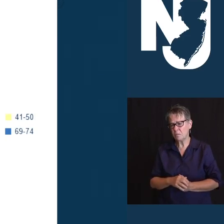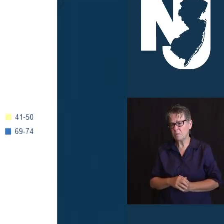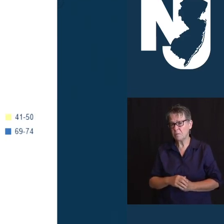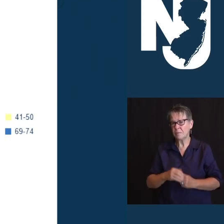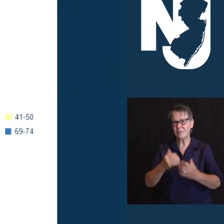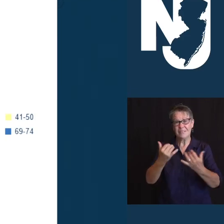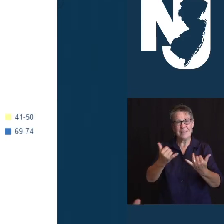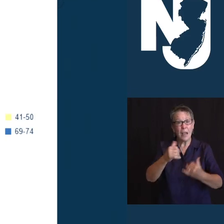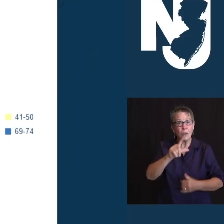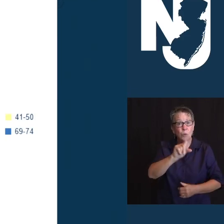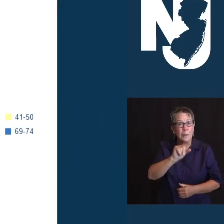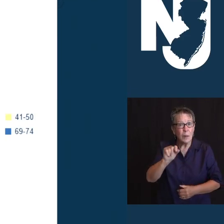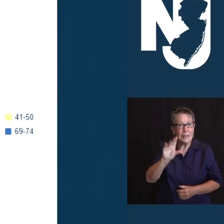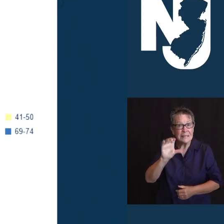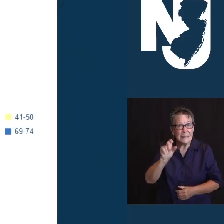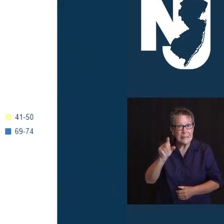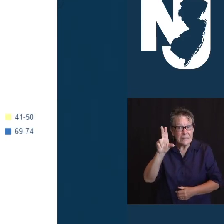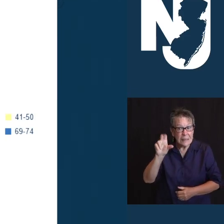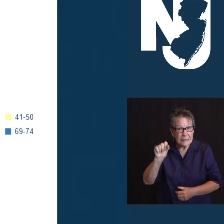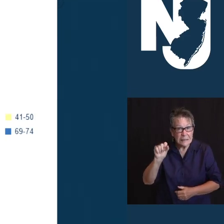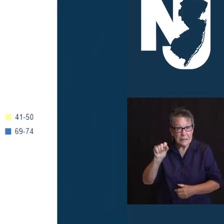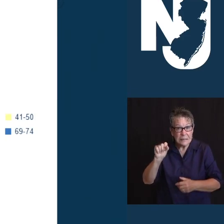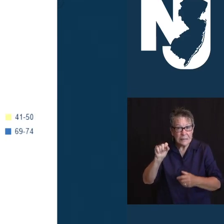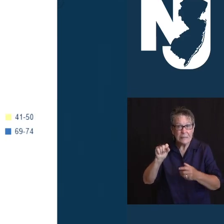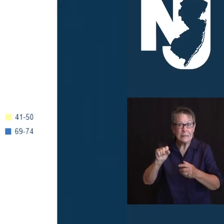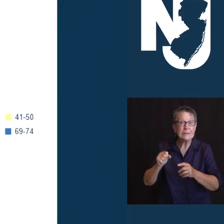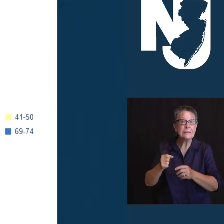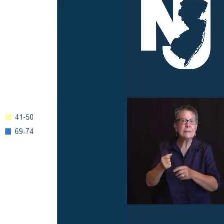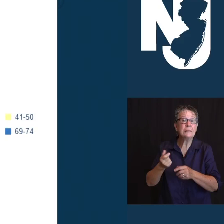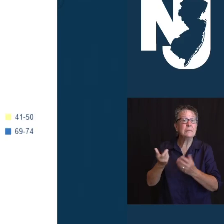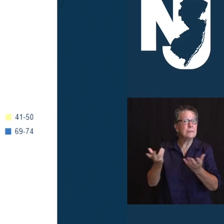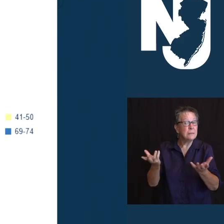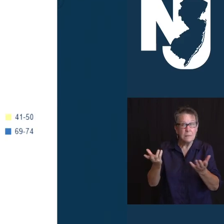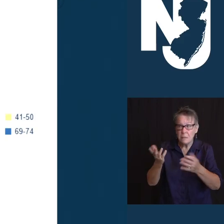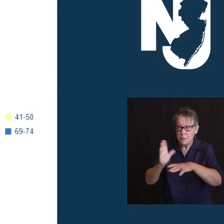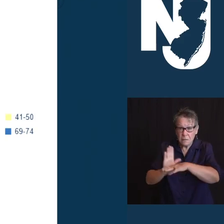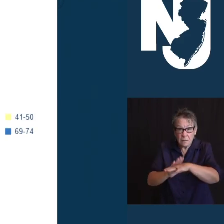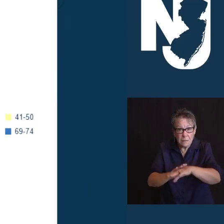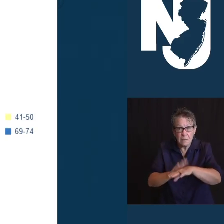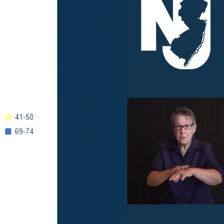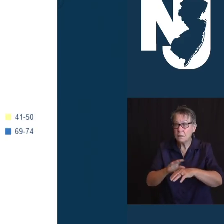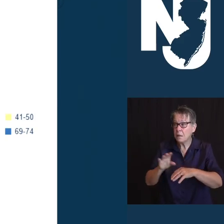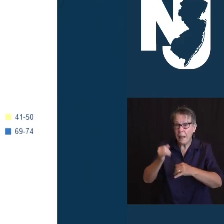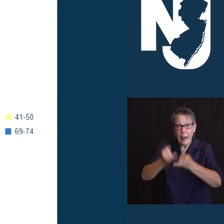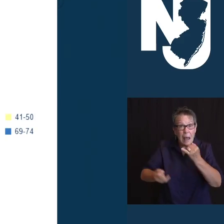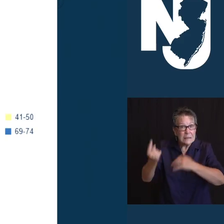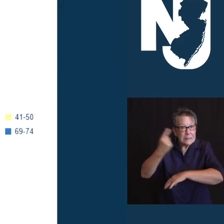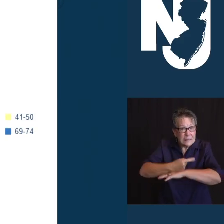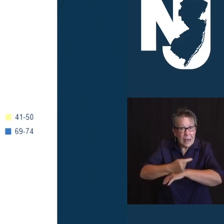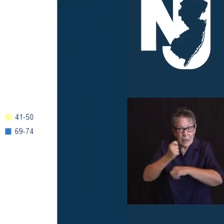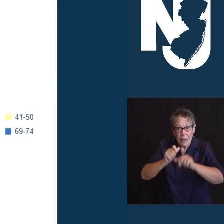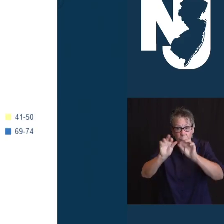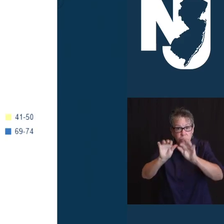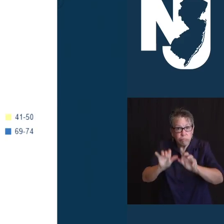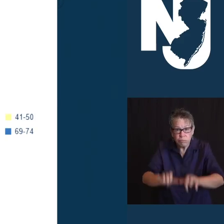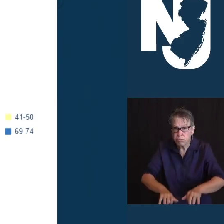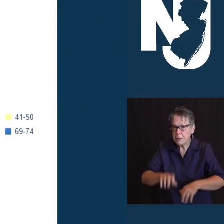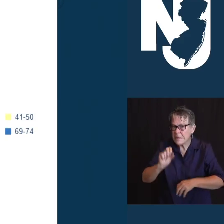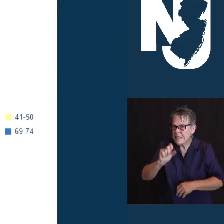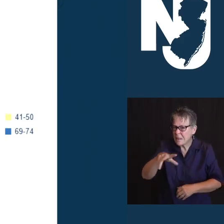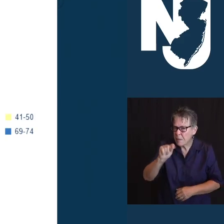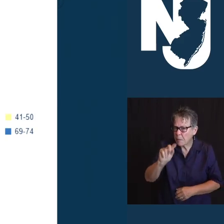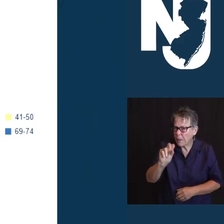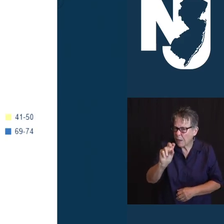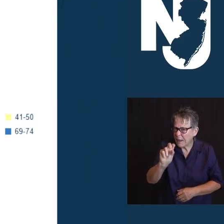Out the Count push is on with community-based organizations across New Jersey. We have now exceeded a 66%